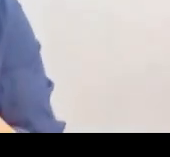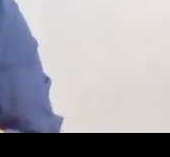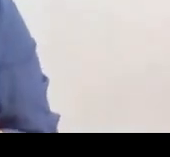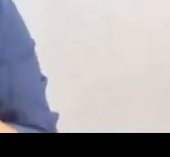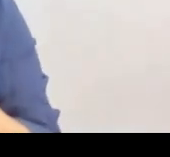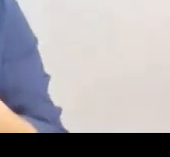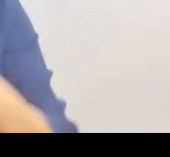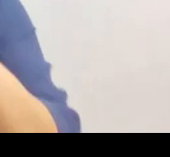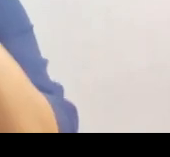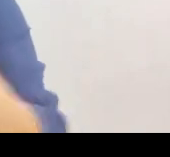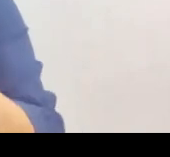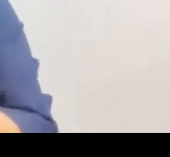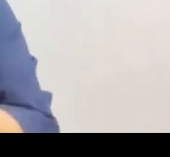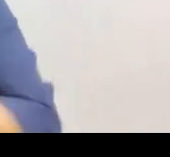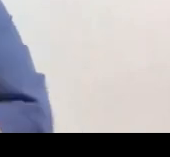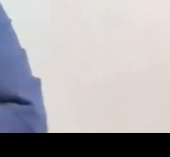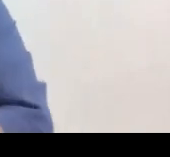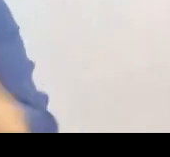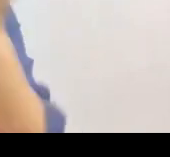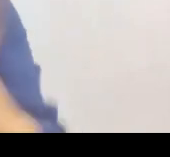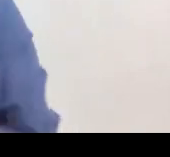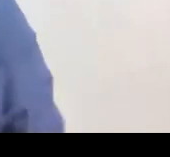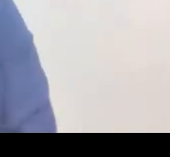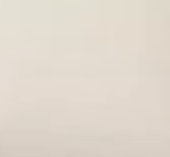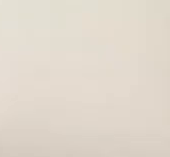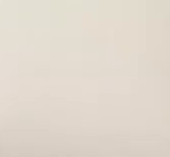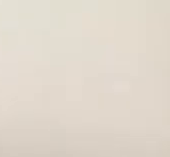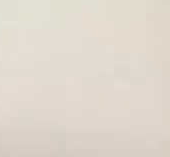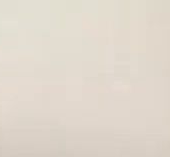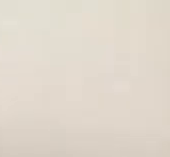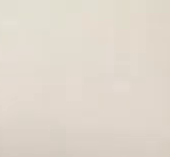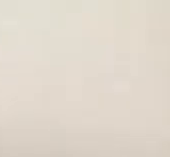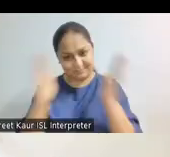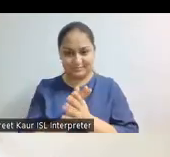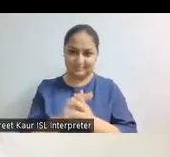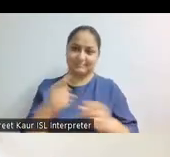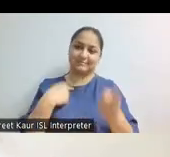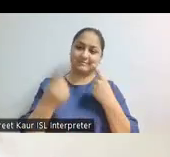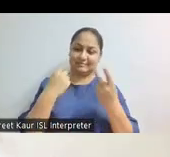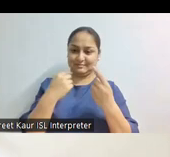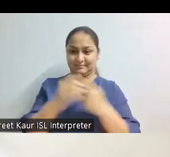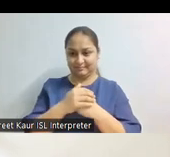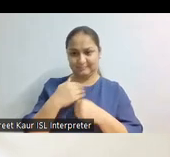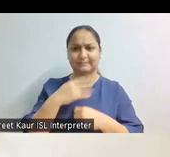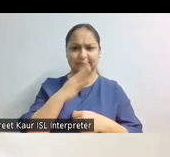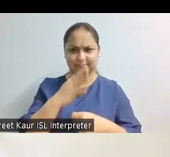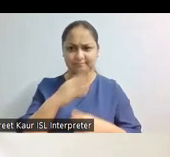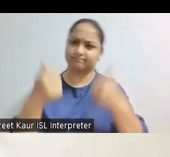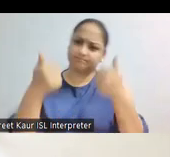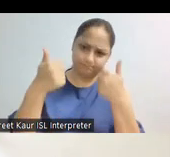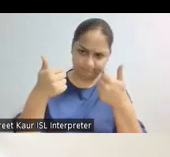host to relay the presentation. Thank you so much, Namita. Just wanted to check quickly if I'm audible as well as